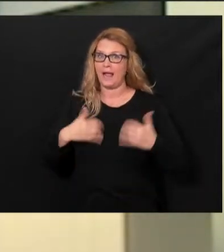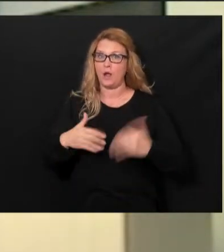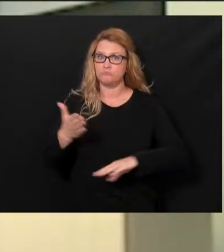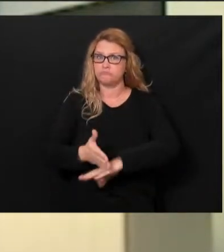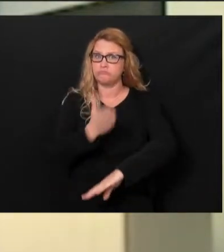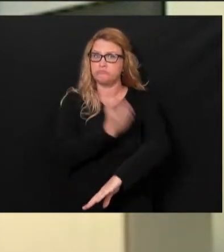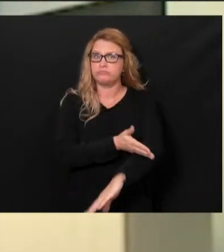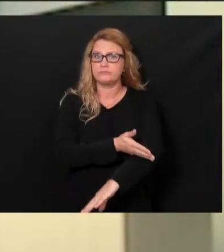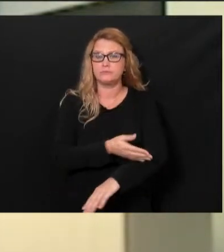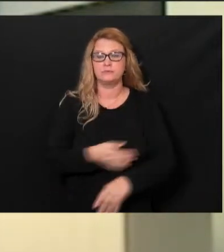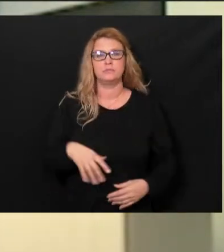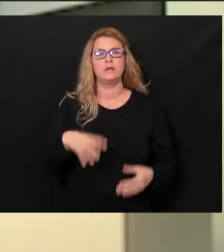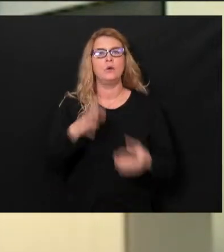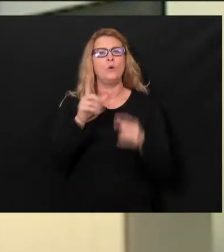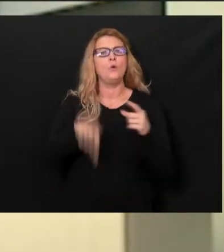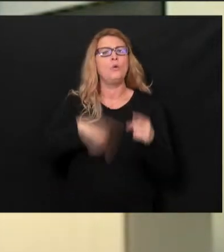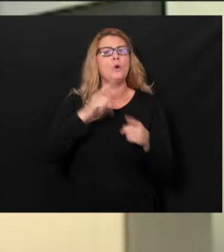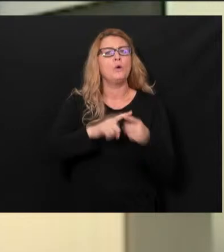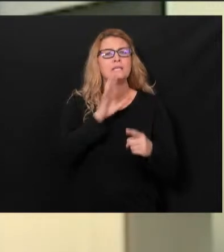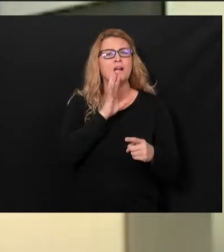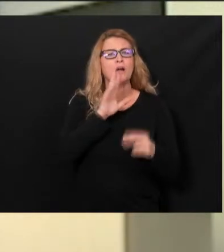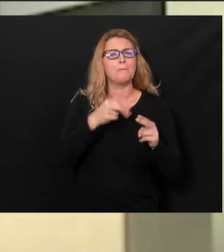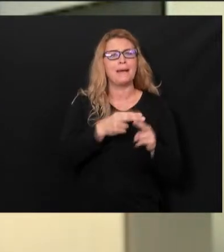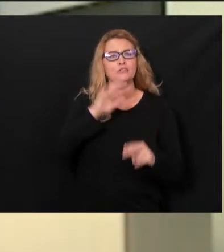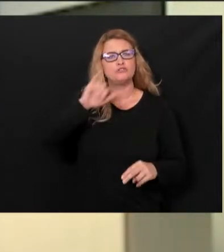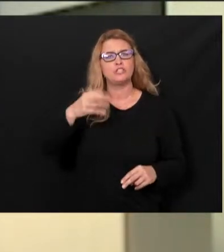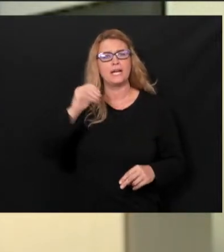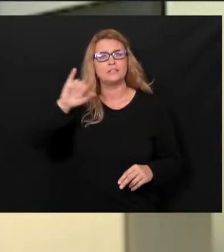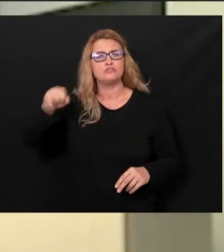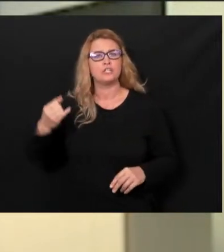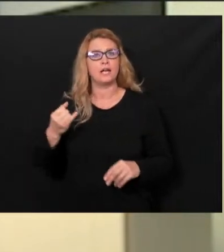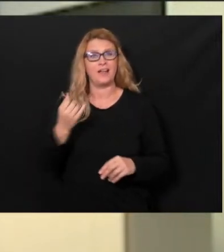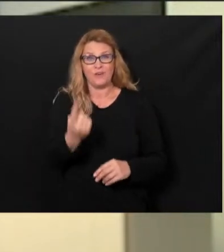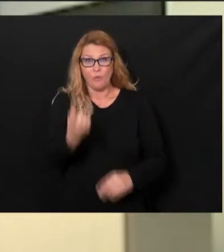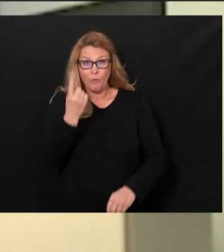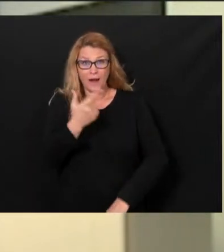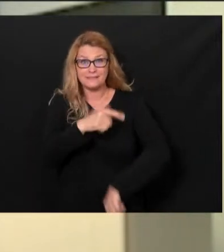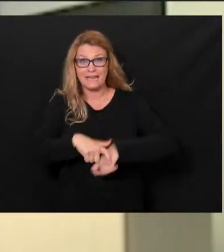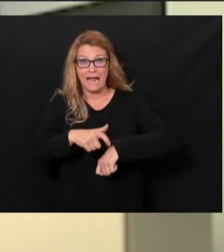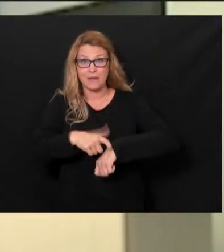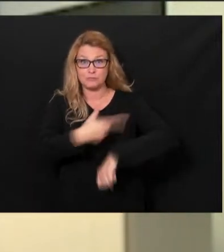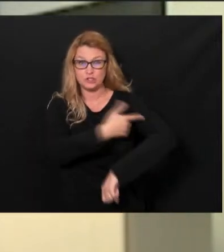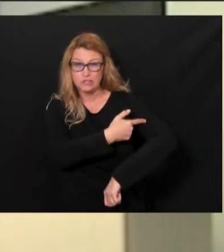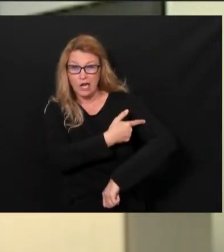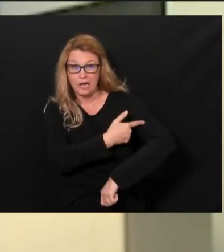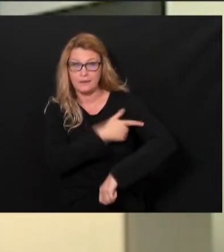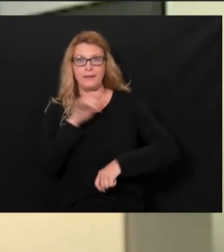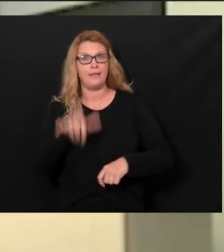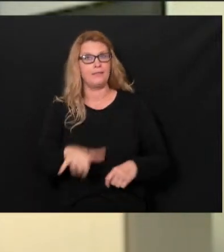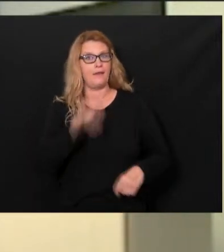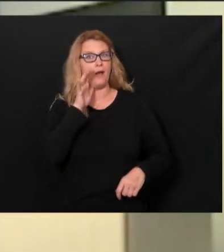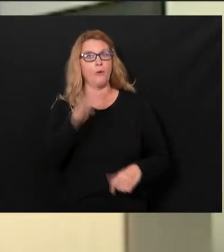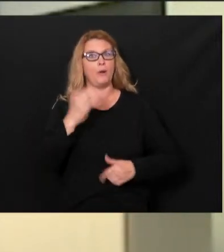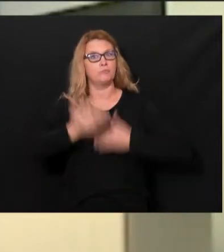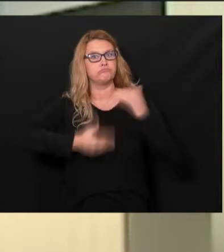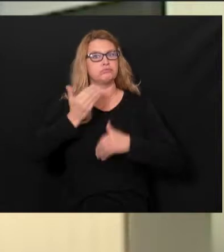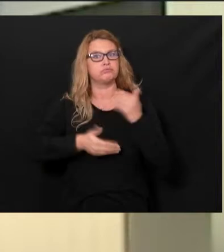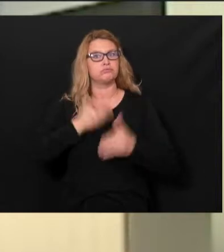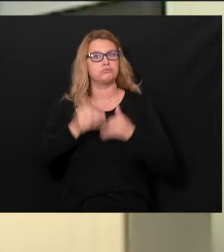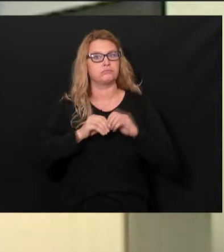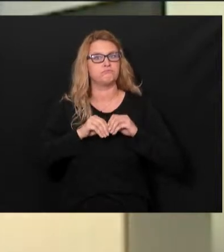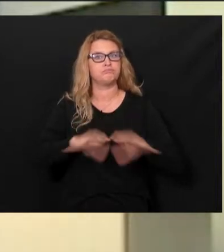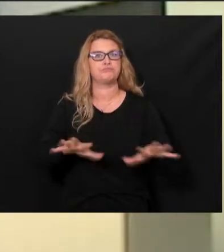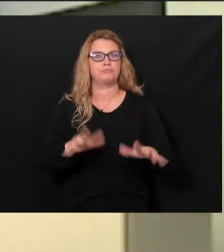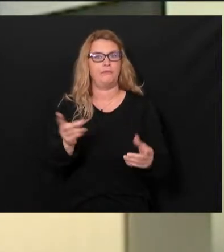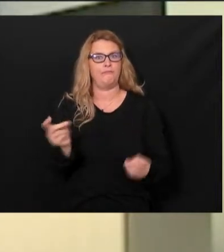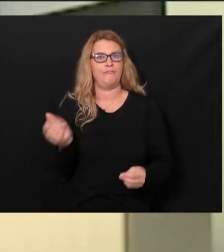the release of the Johnson & Johnson, obviously the one shot is going to really step up the efforts to dispense this. I've